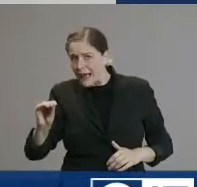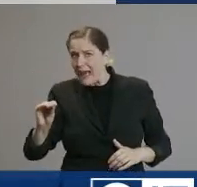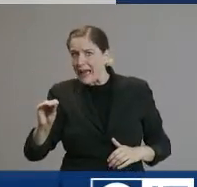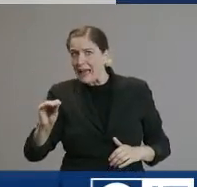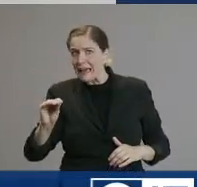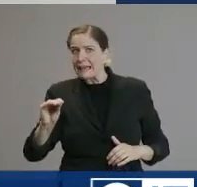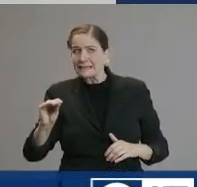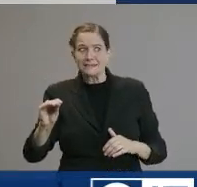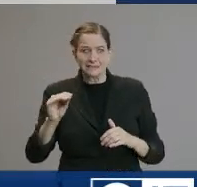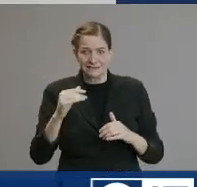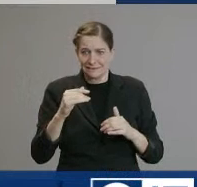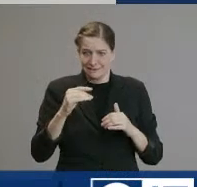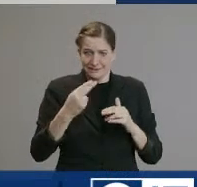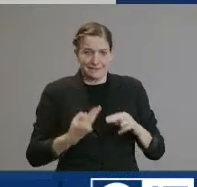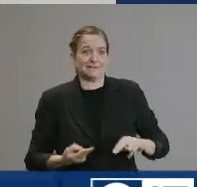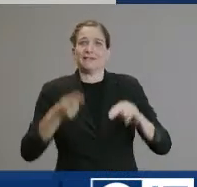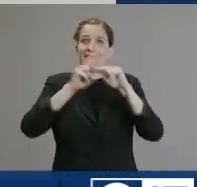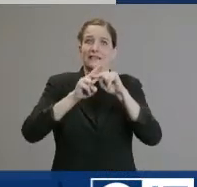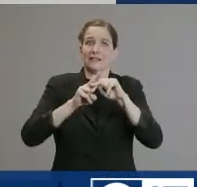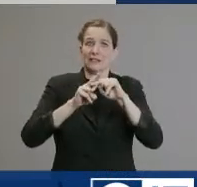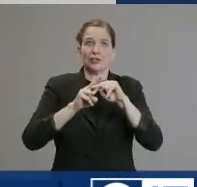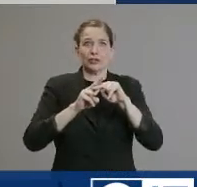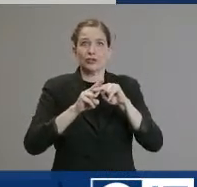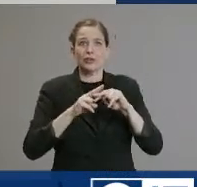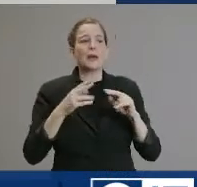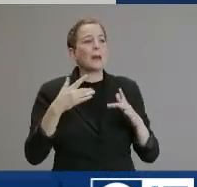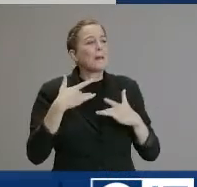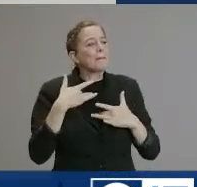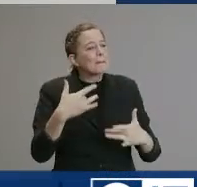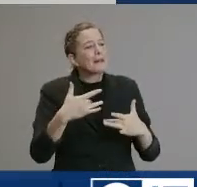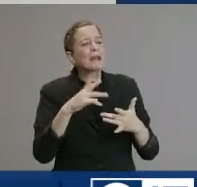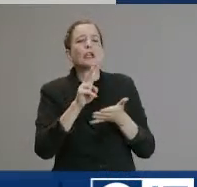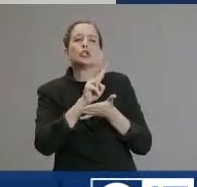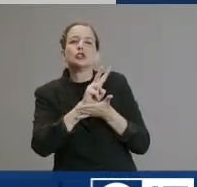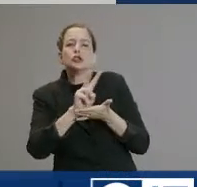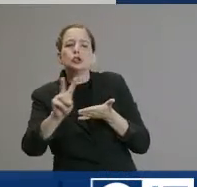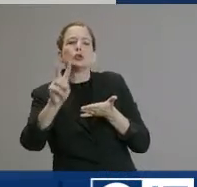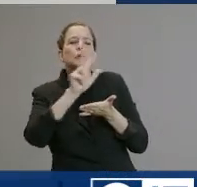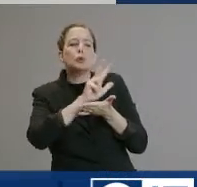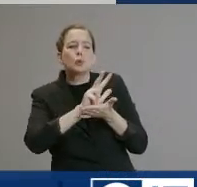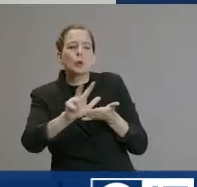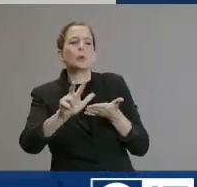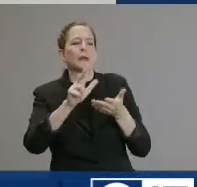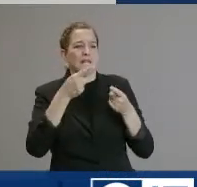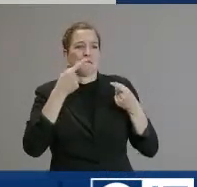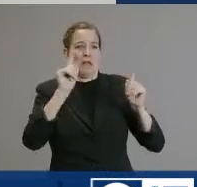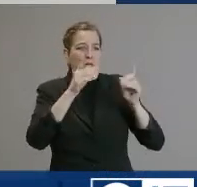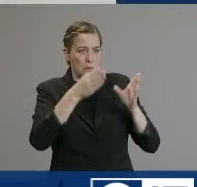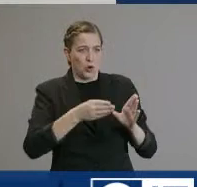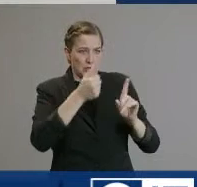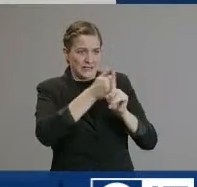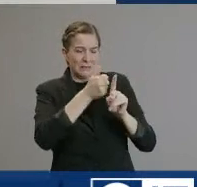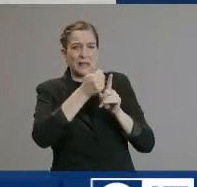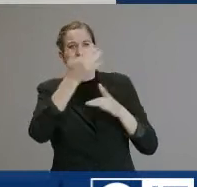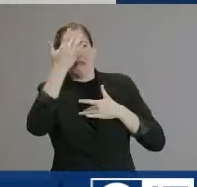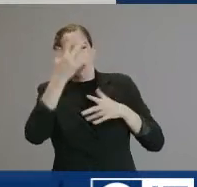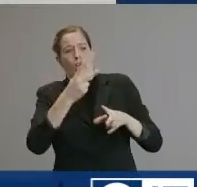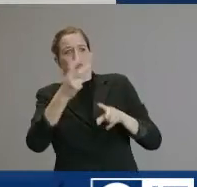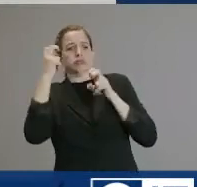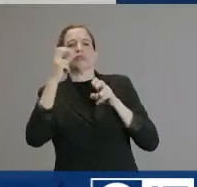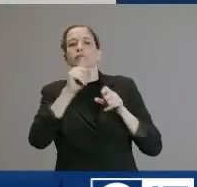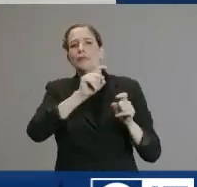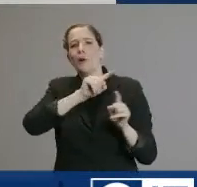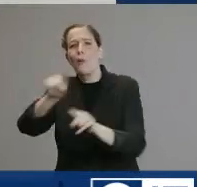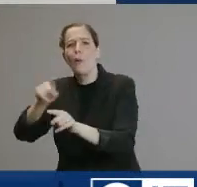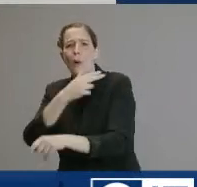takes 2-3 weeks for somebody to get sick enough to be hospitalized. Are you concerned that the surge in new cases that we're seeing is going to hit our hospitals in a